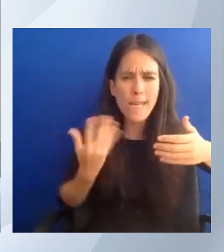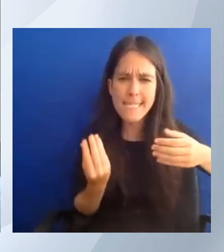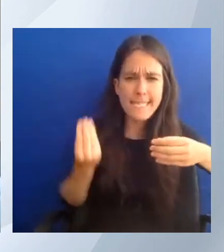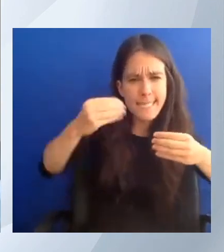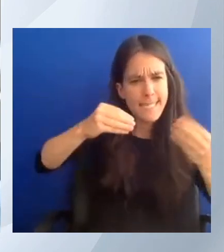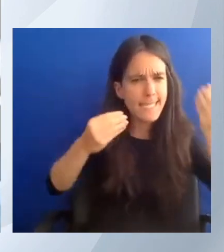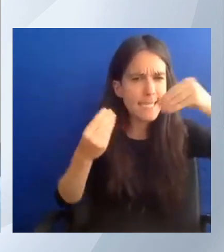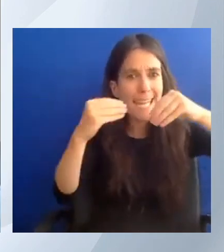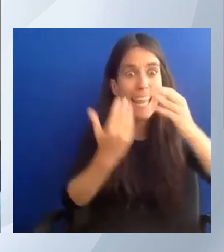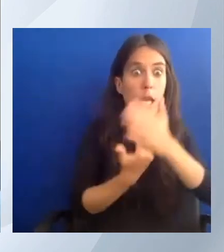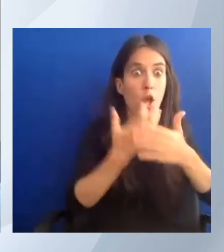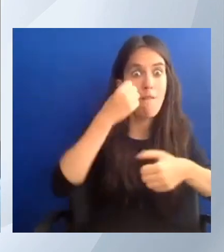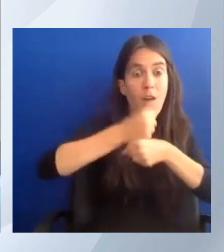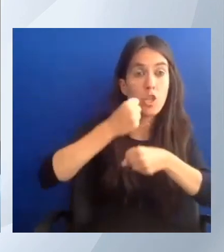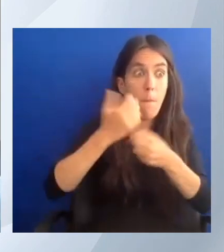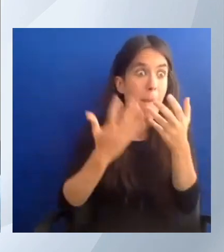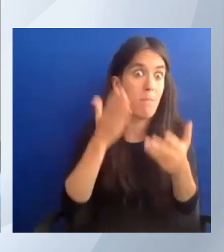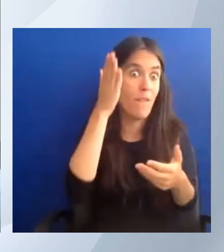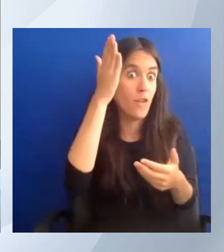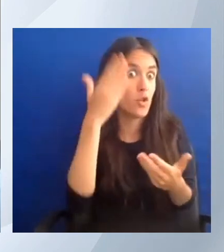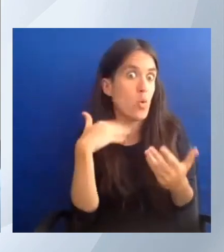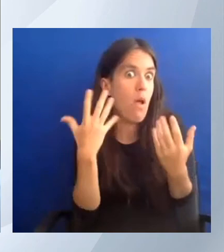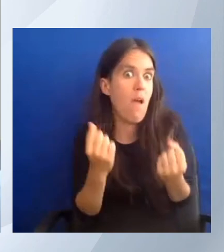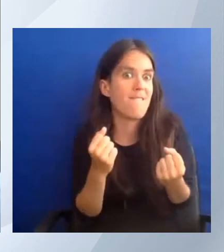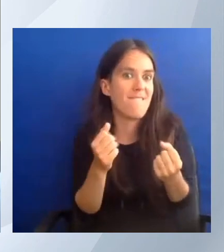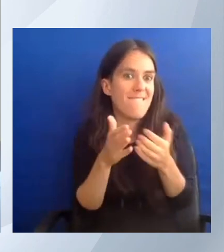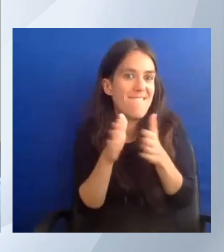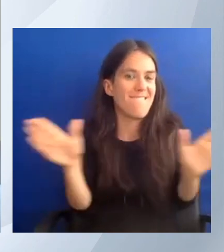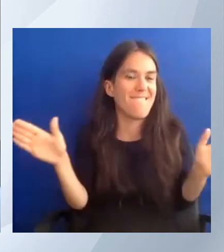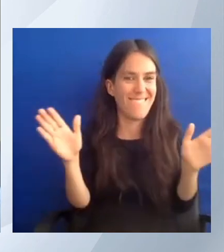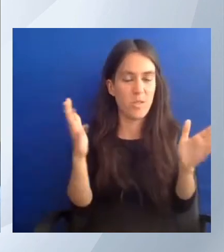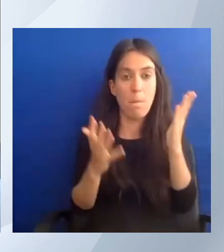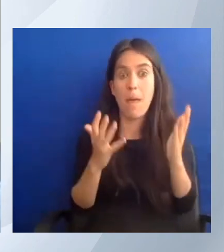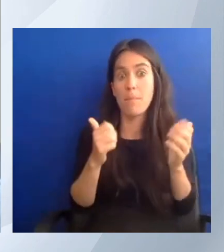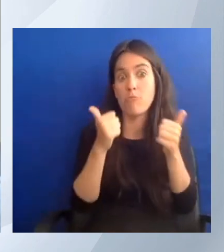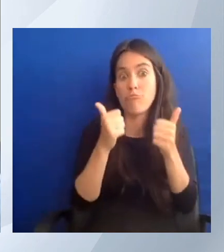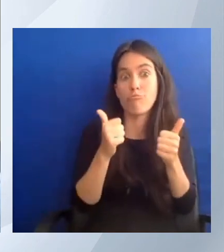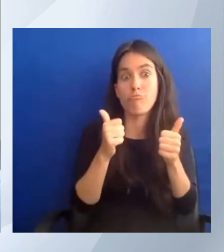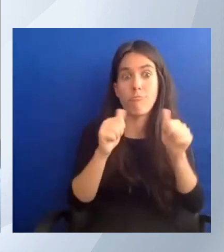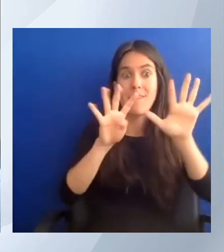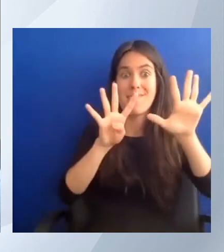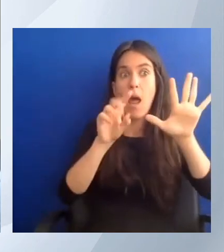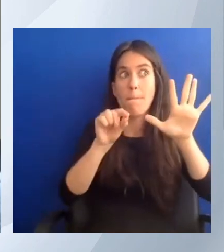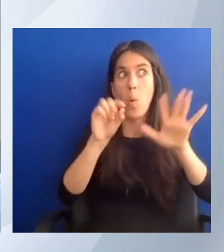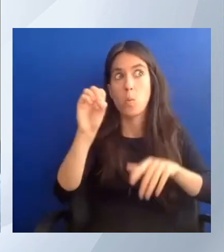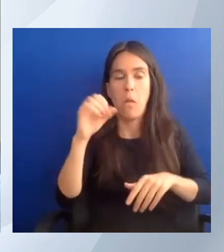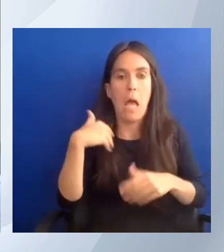future we have more functionality, and they might have released something in 0.9 which I'm not aware about.